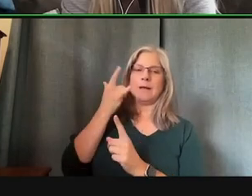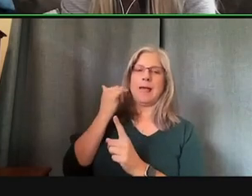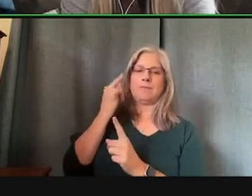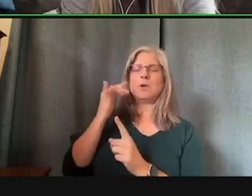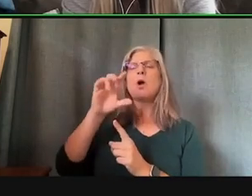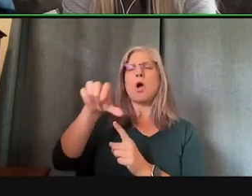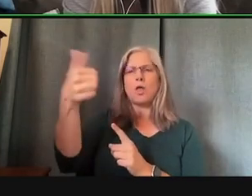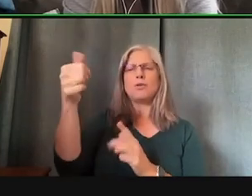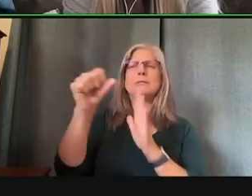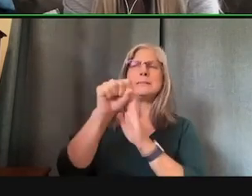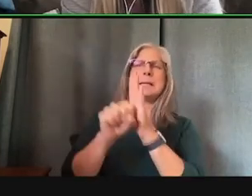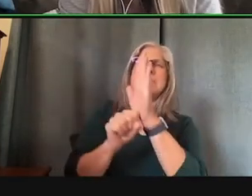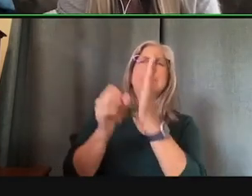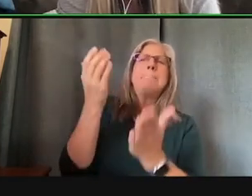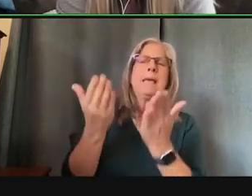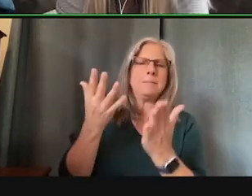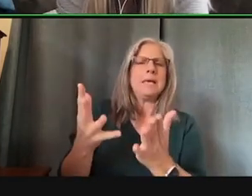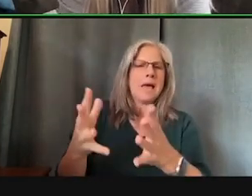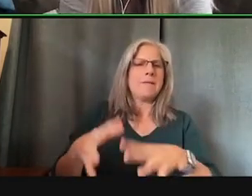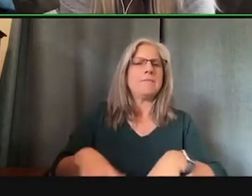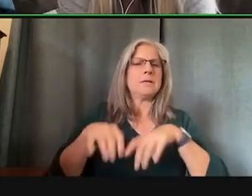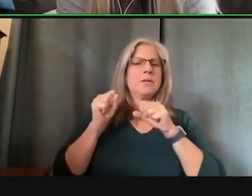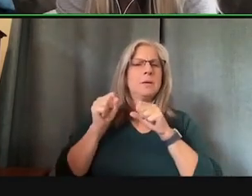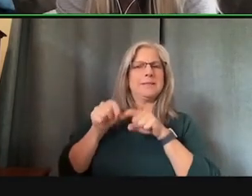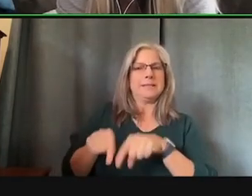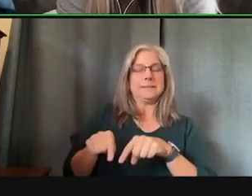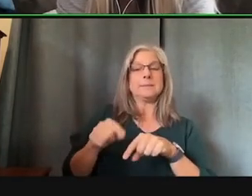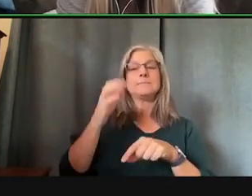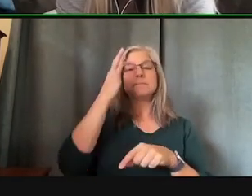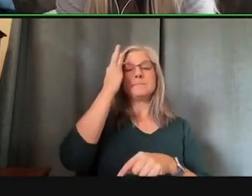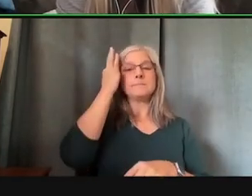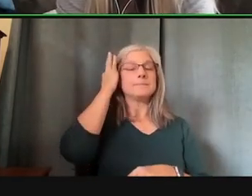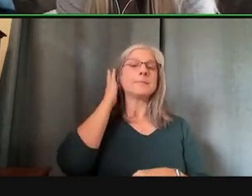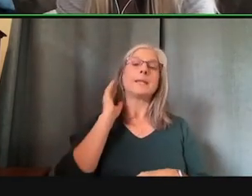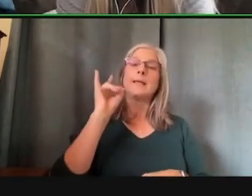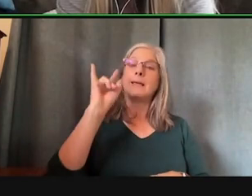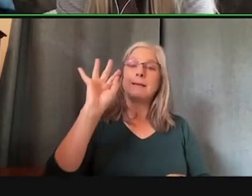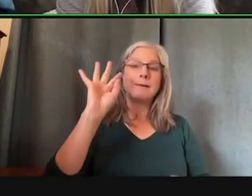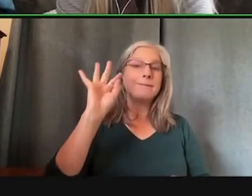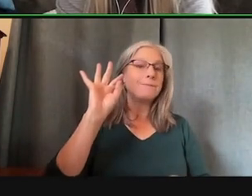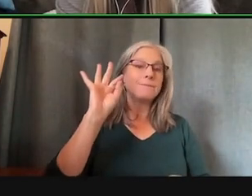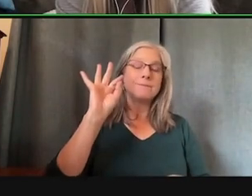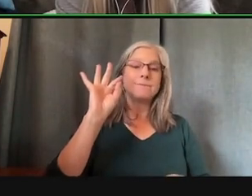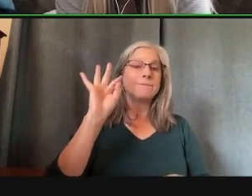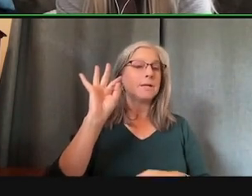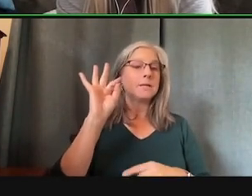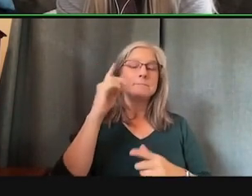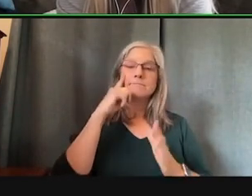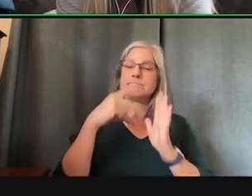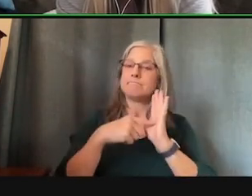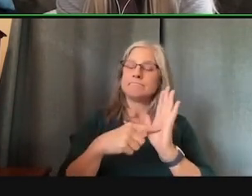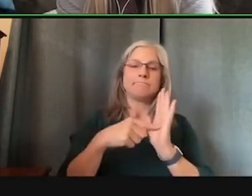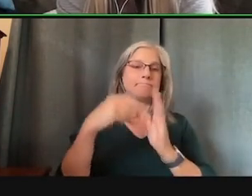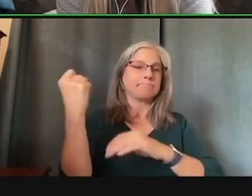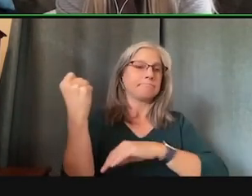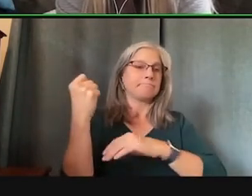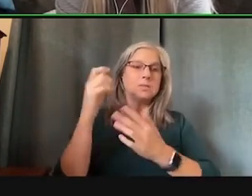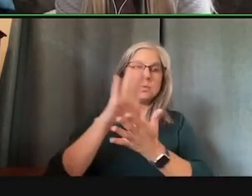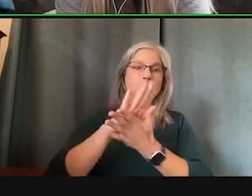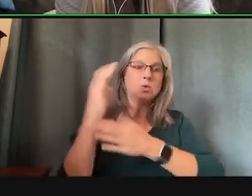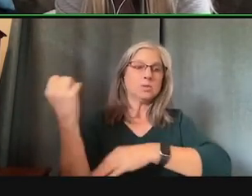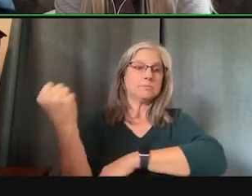states may have also adopted this. This is so that if there's another shutdown for some reason,